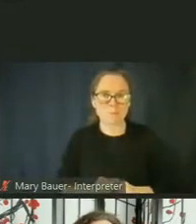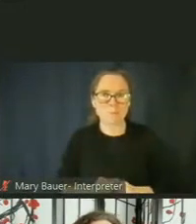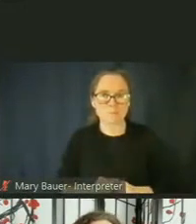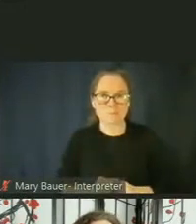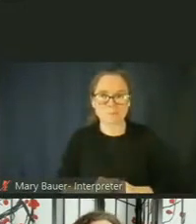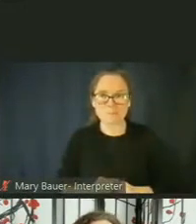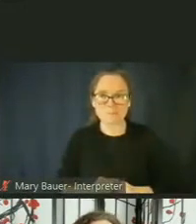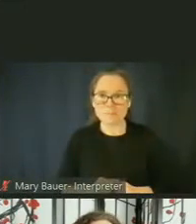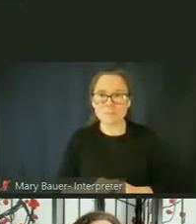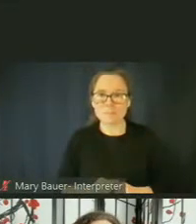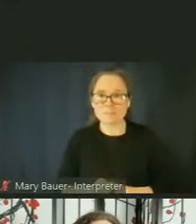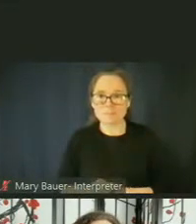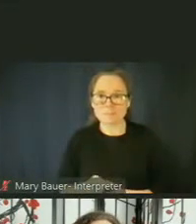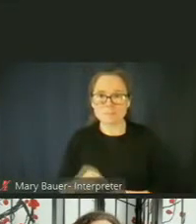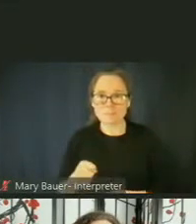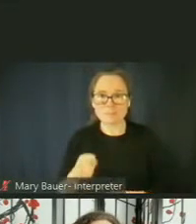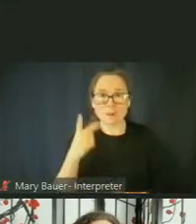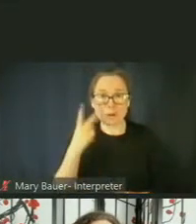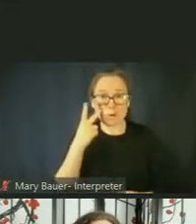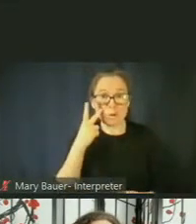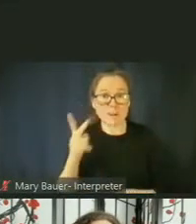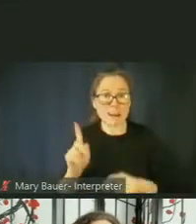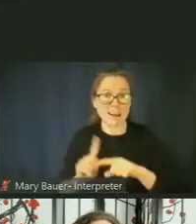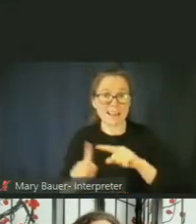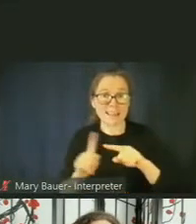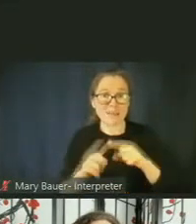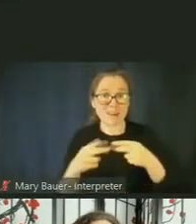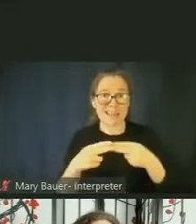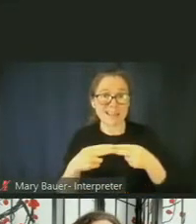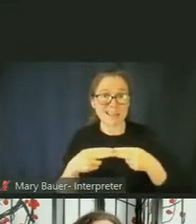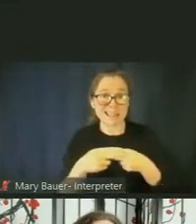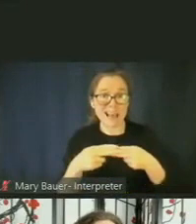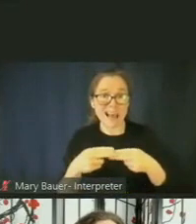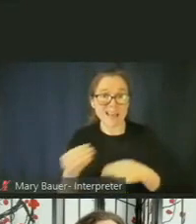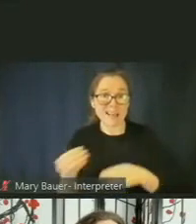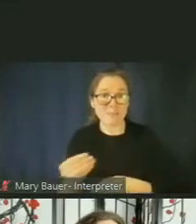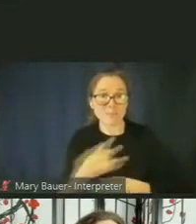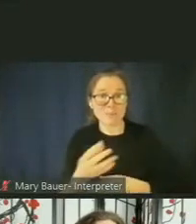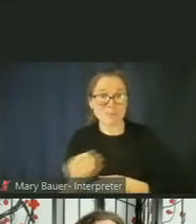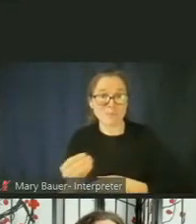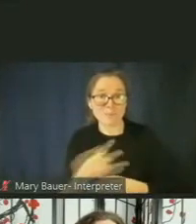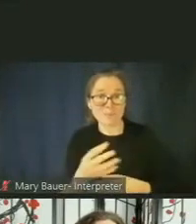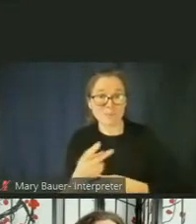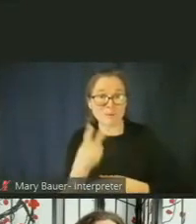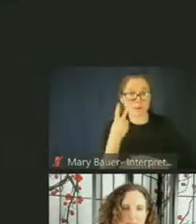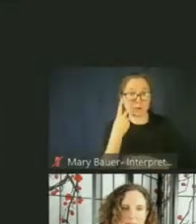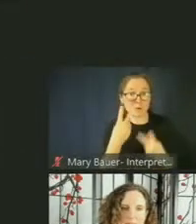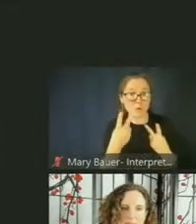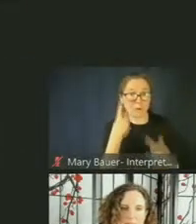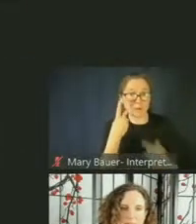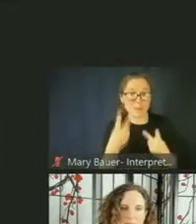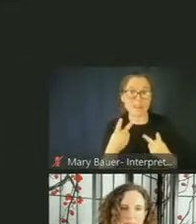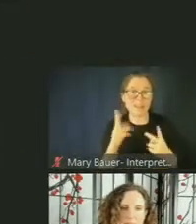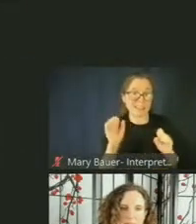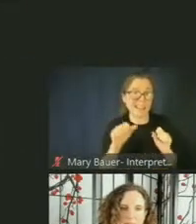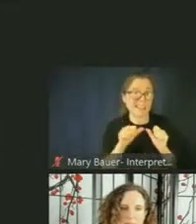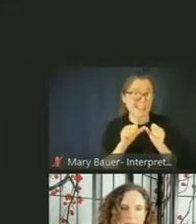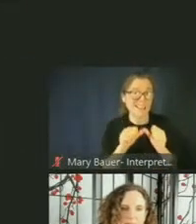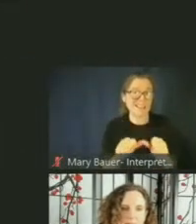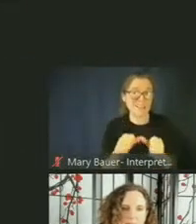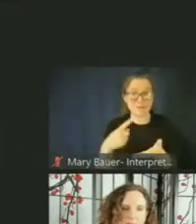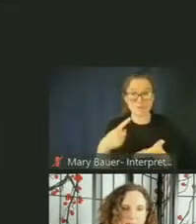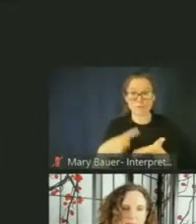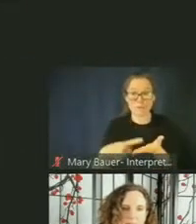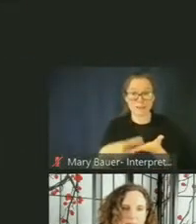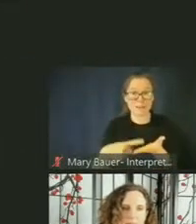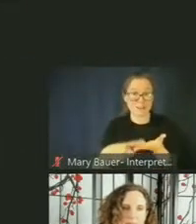Charlene moved through her slides, and there were some really important continued ways that we can have conversations. So we'll make sure that we want